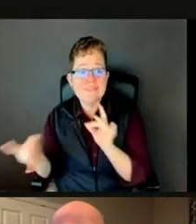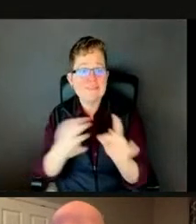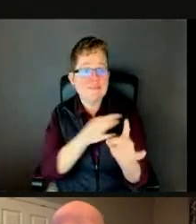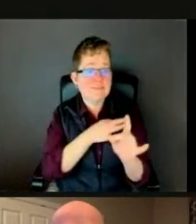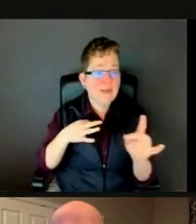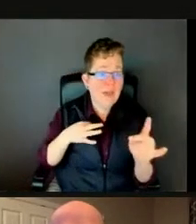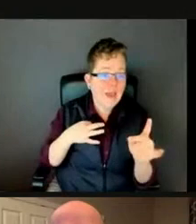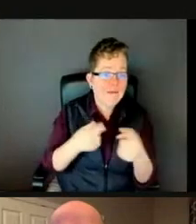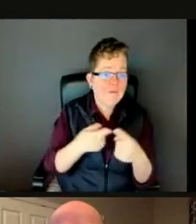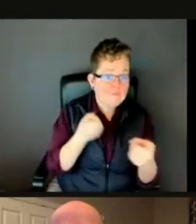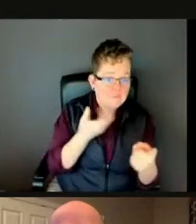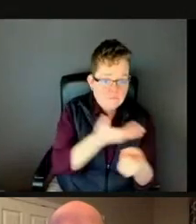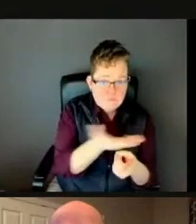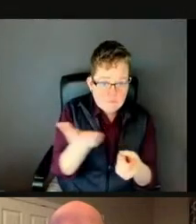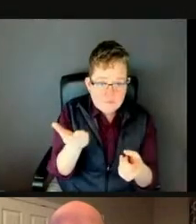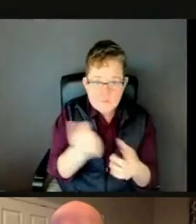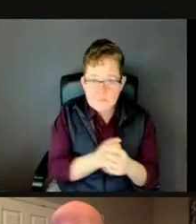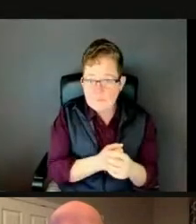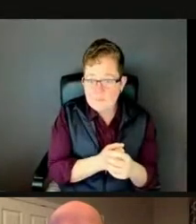from staff?